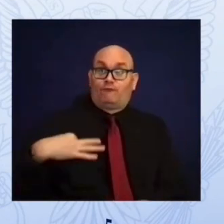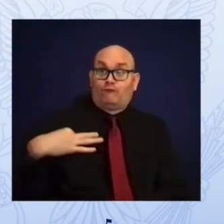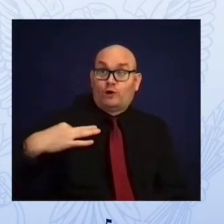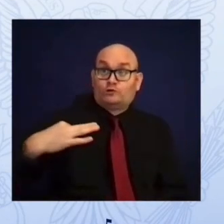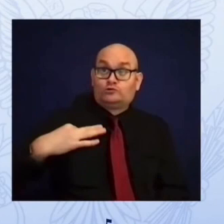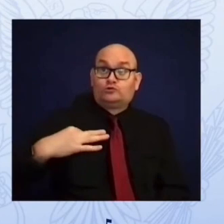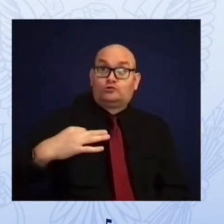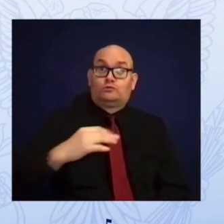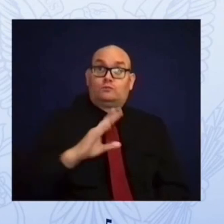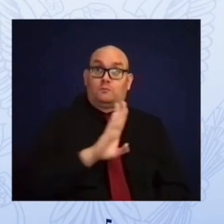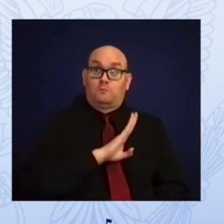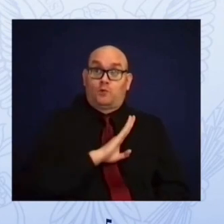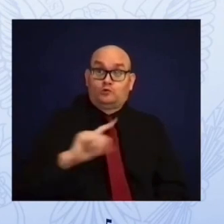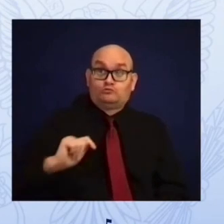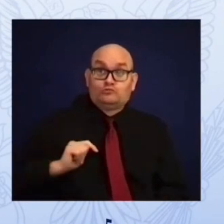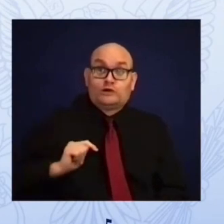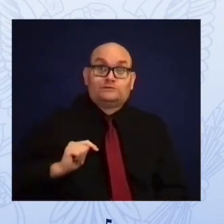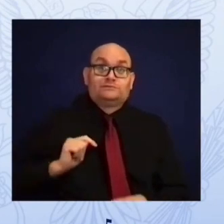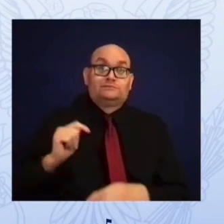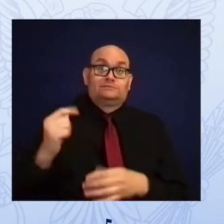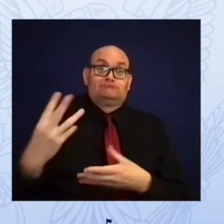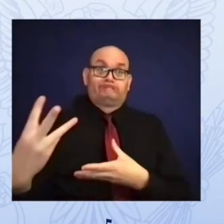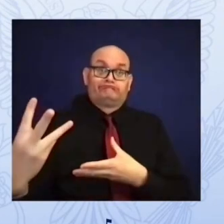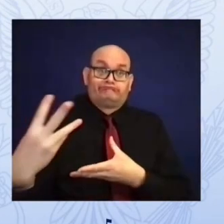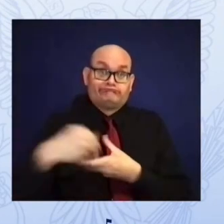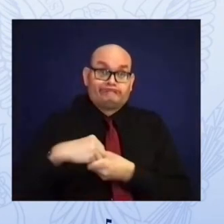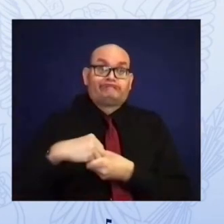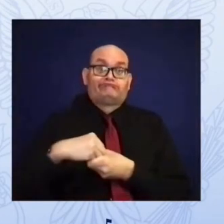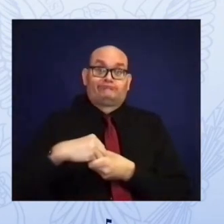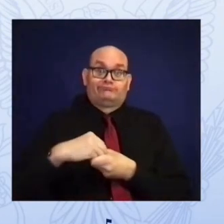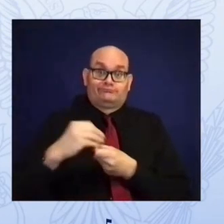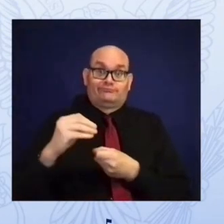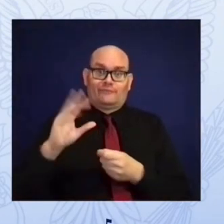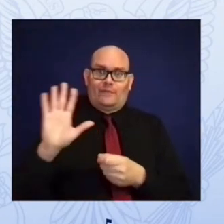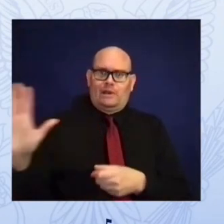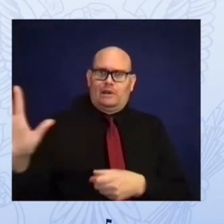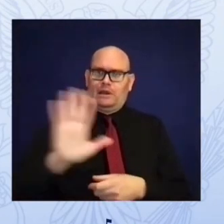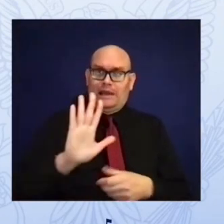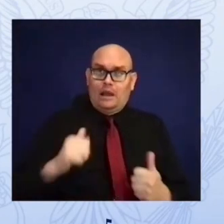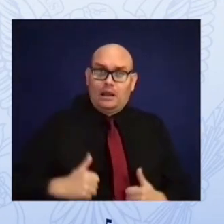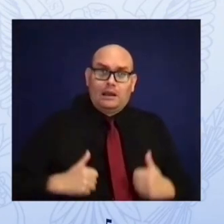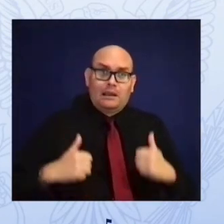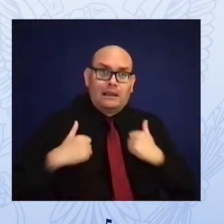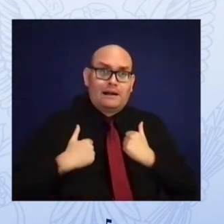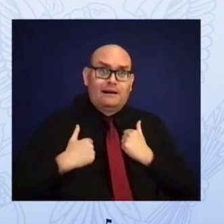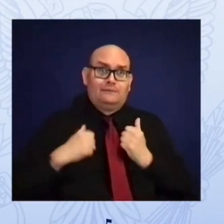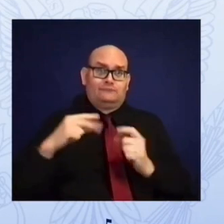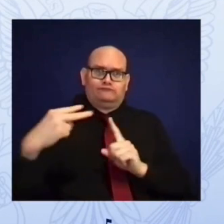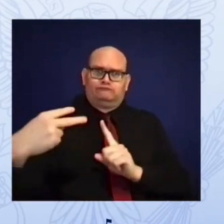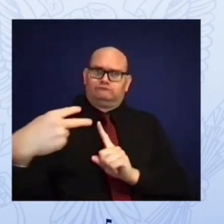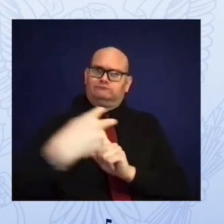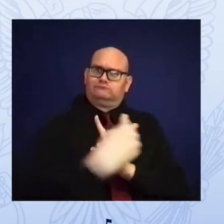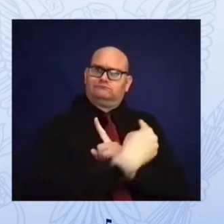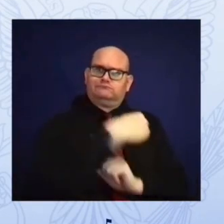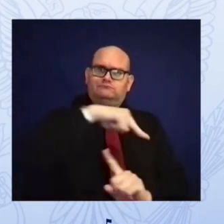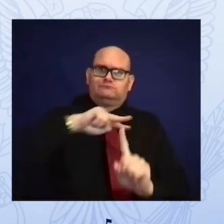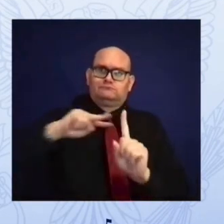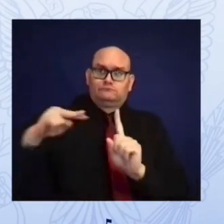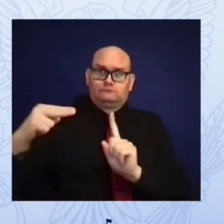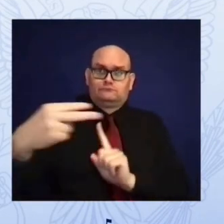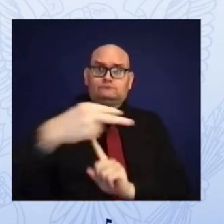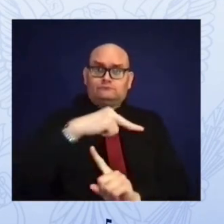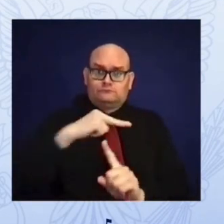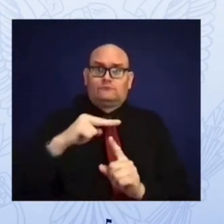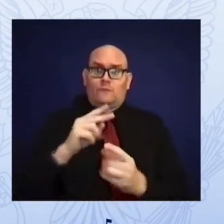This independent library is dedicated to changing patrons' lives and helping them reach their fullest potential. Congratulations to the Long Branch Free Public